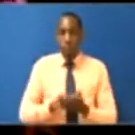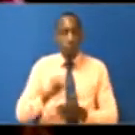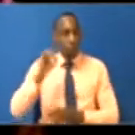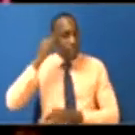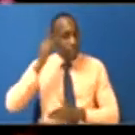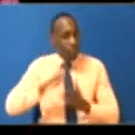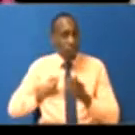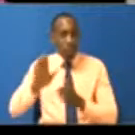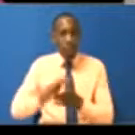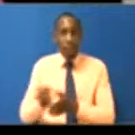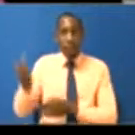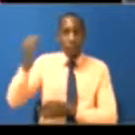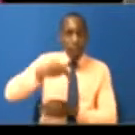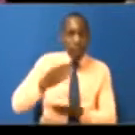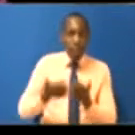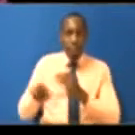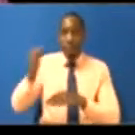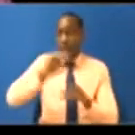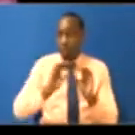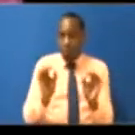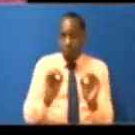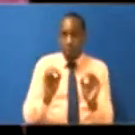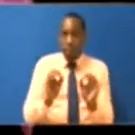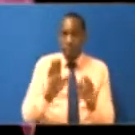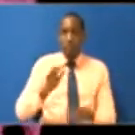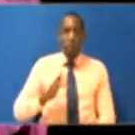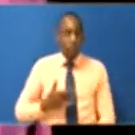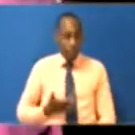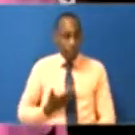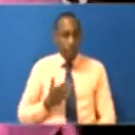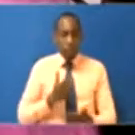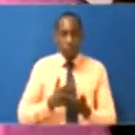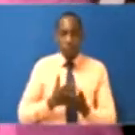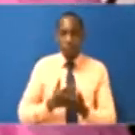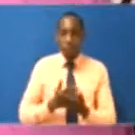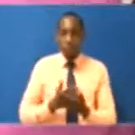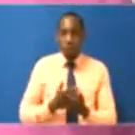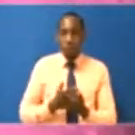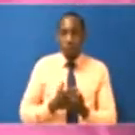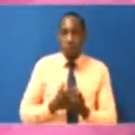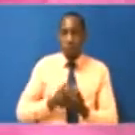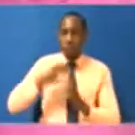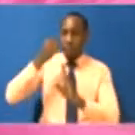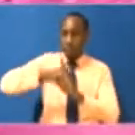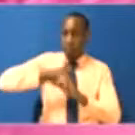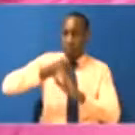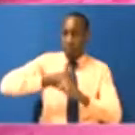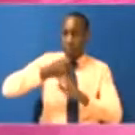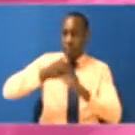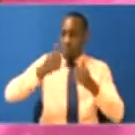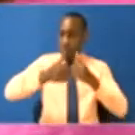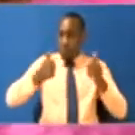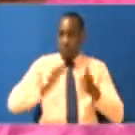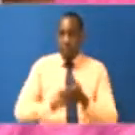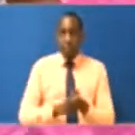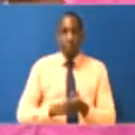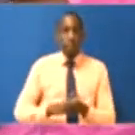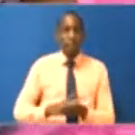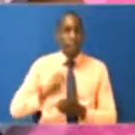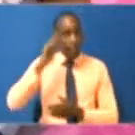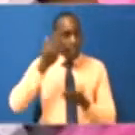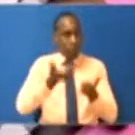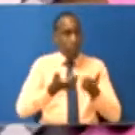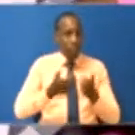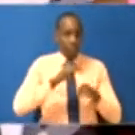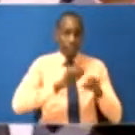hoping you would come you not come you're here do you feel you have punched above or below your weight i feel we needed more time to